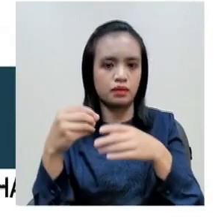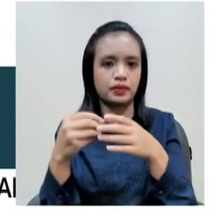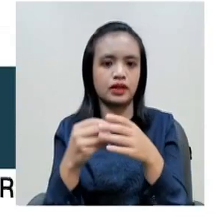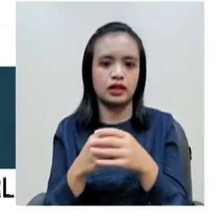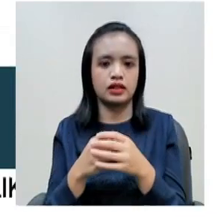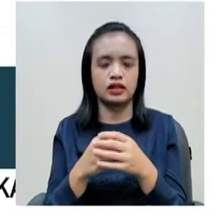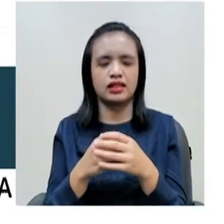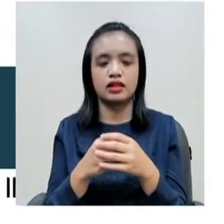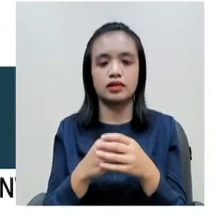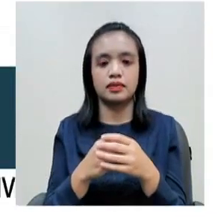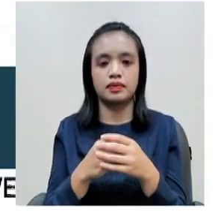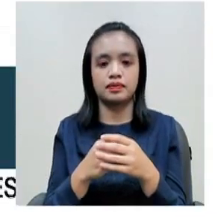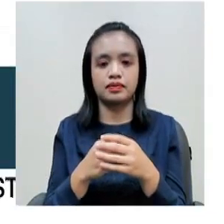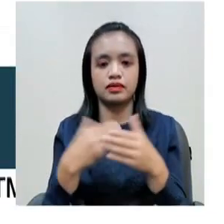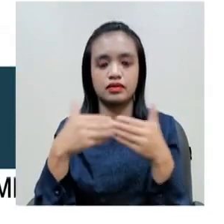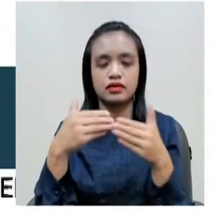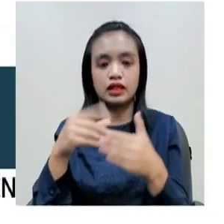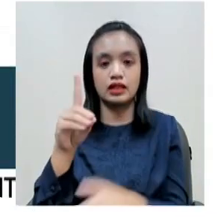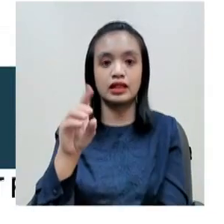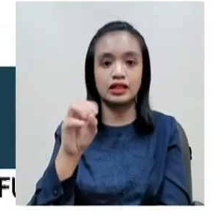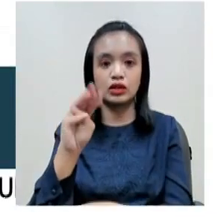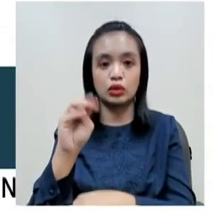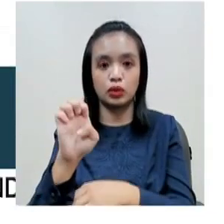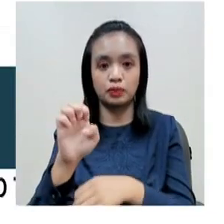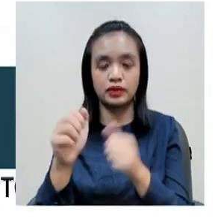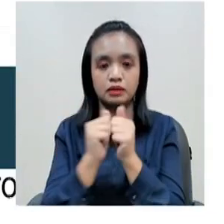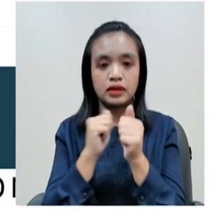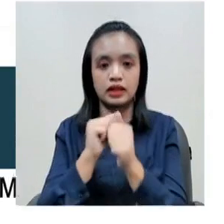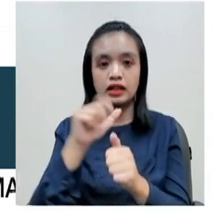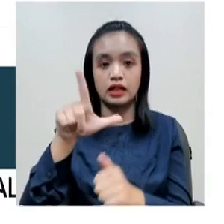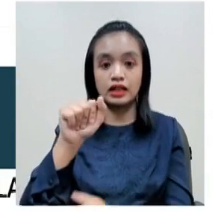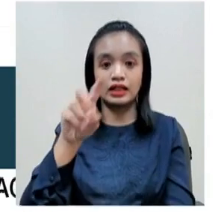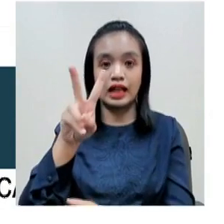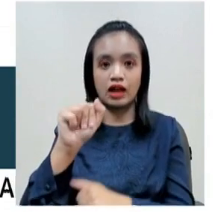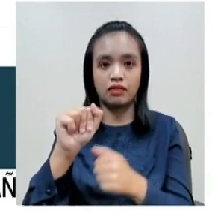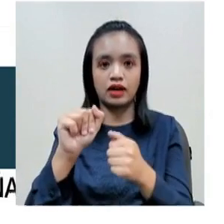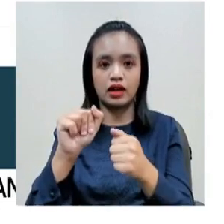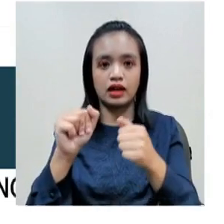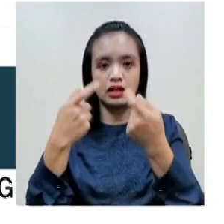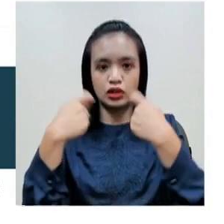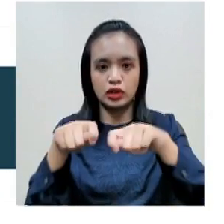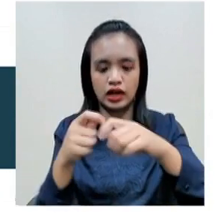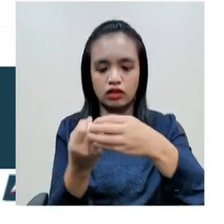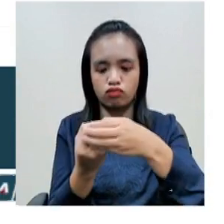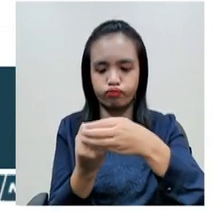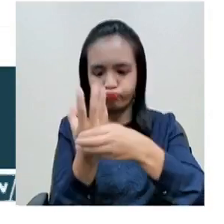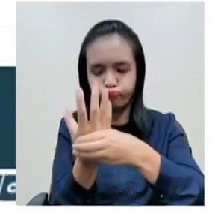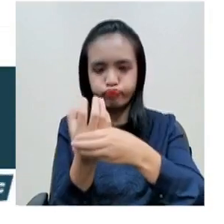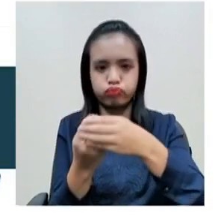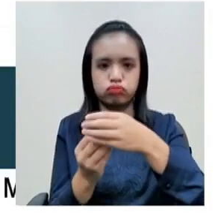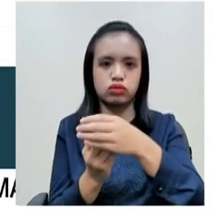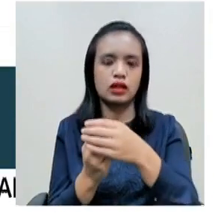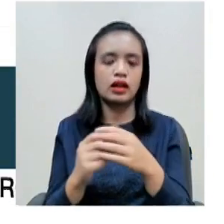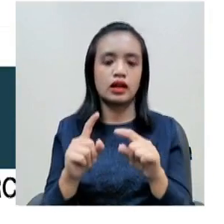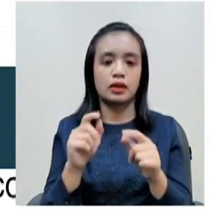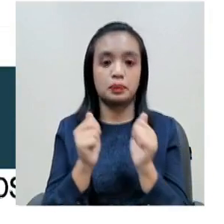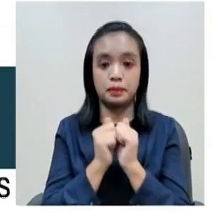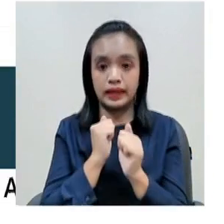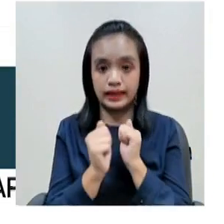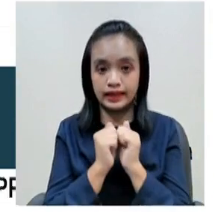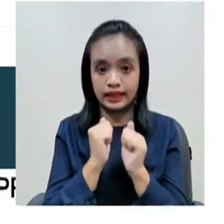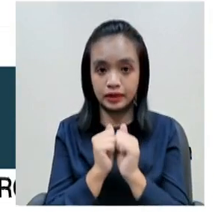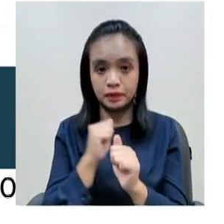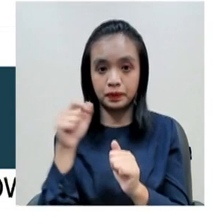beneath the dome. And that means that lava is trying to get out. So that tells us that this activity